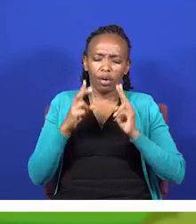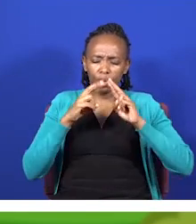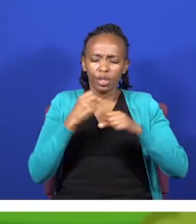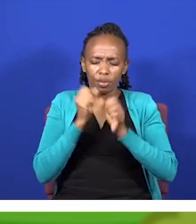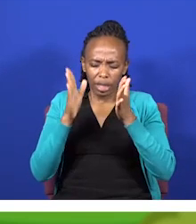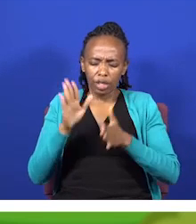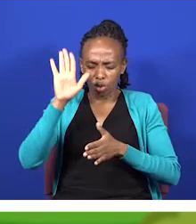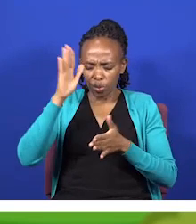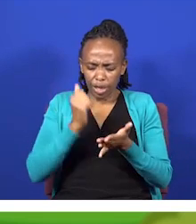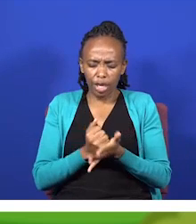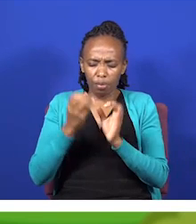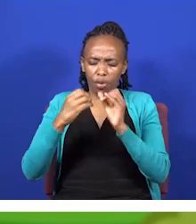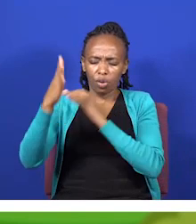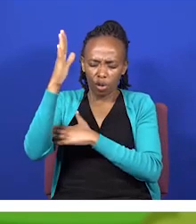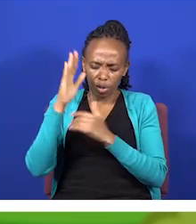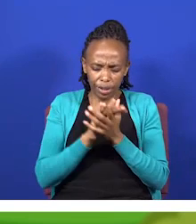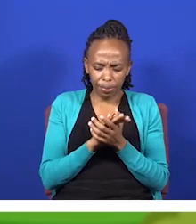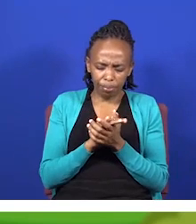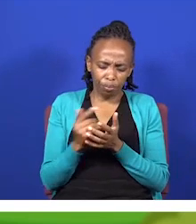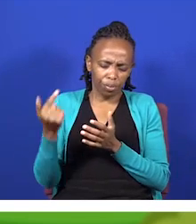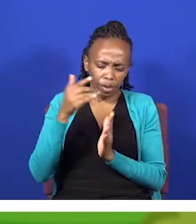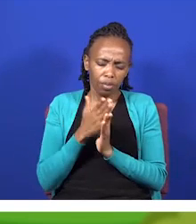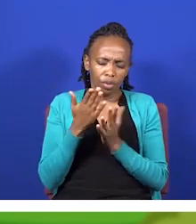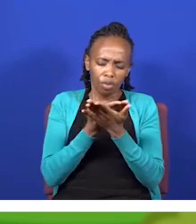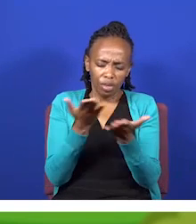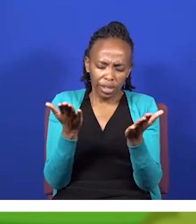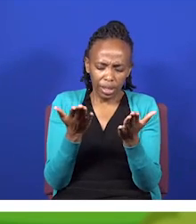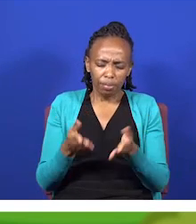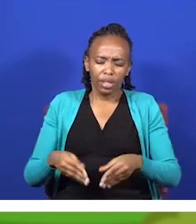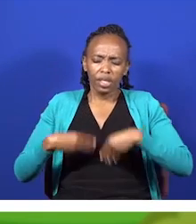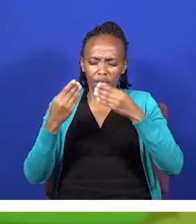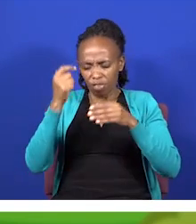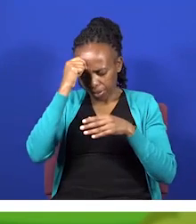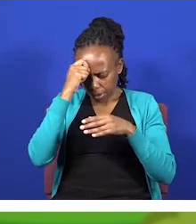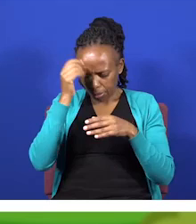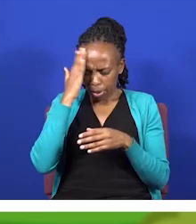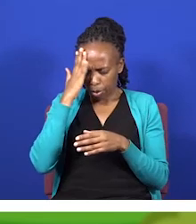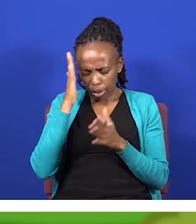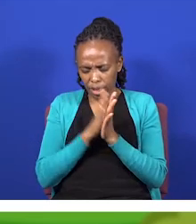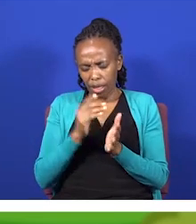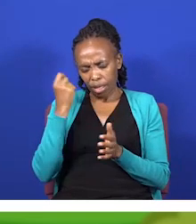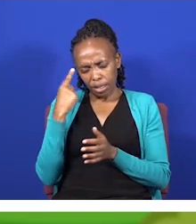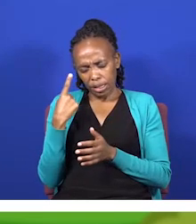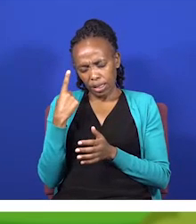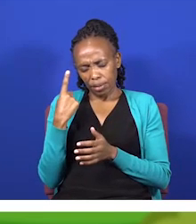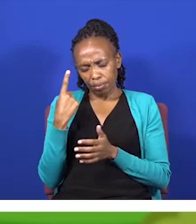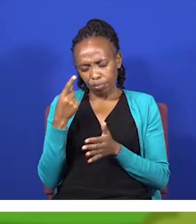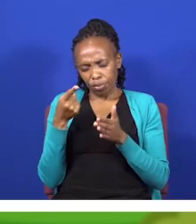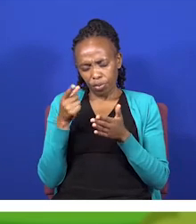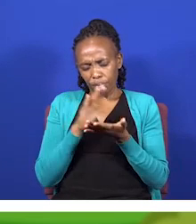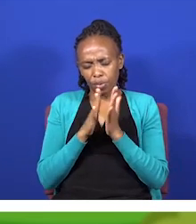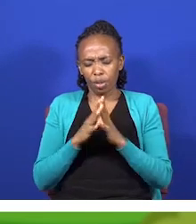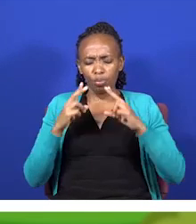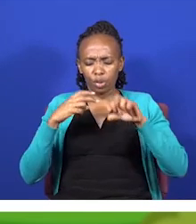will help them, O God. Come through for them, Lord. Give them wisdom and knowledge and understanding to be